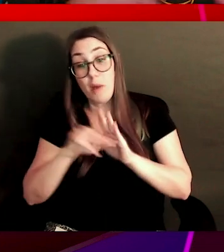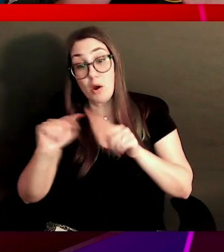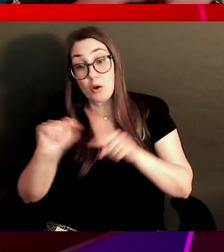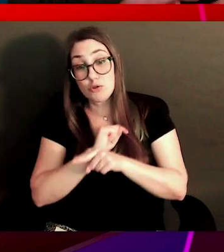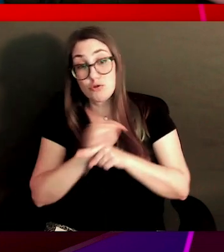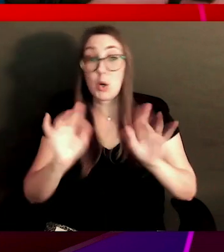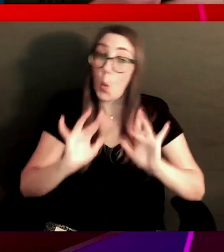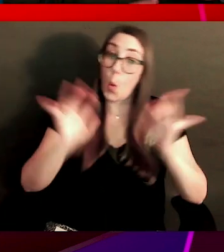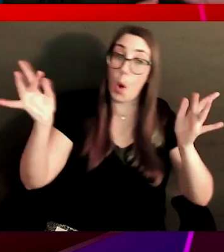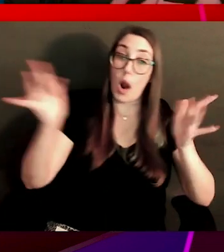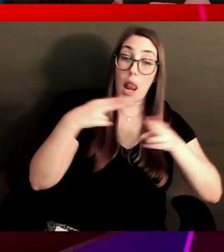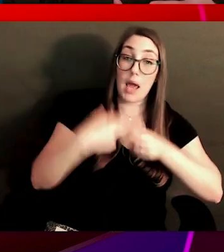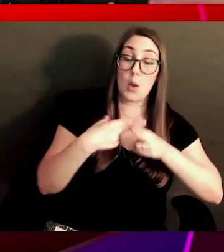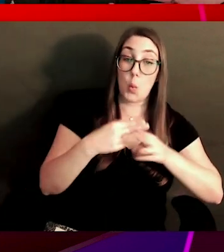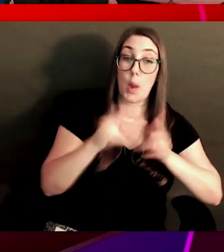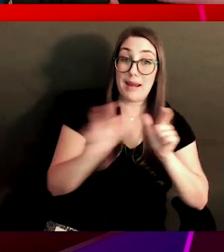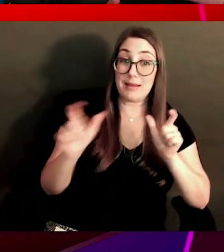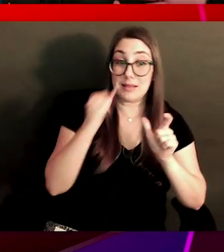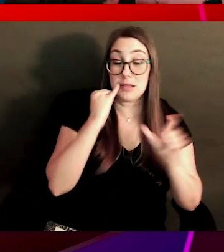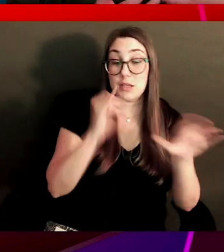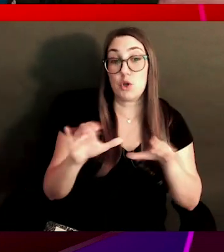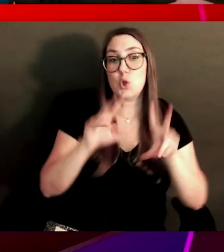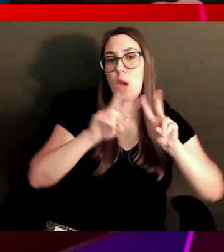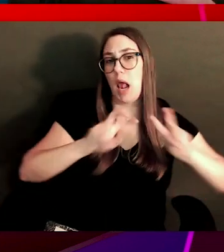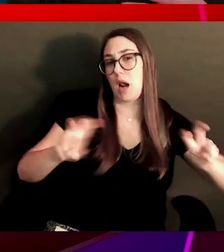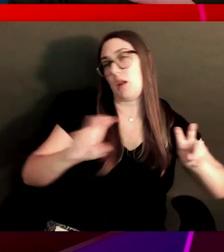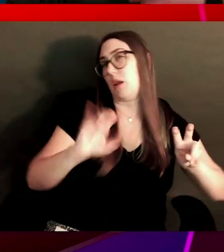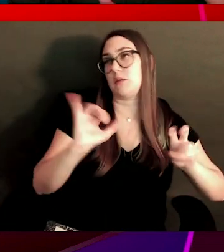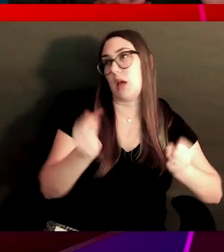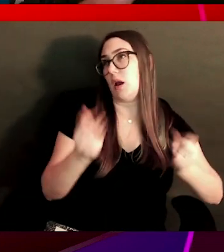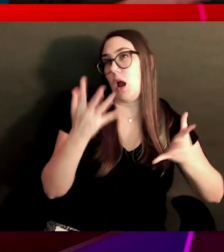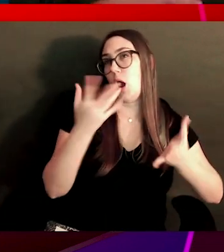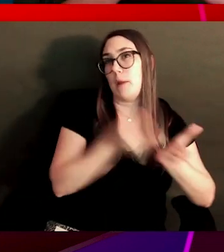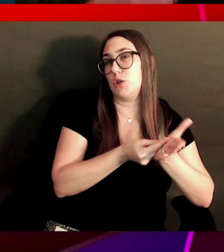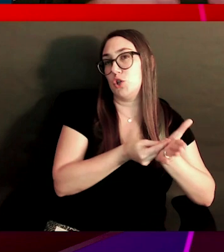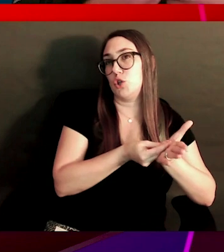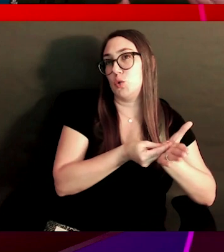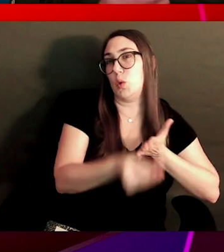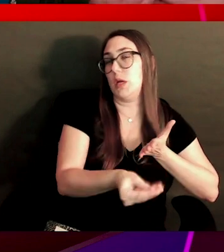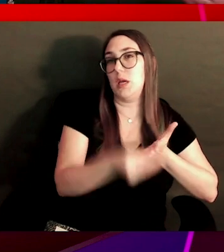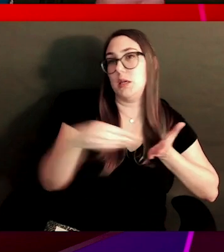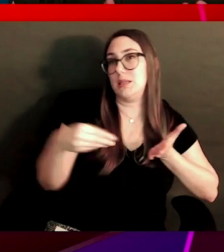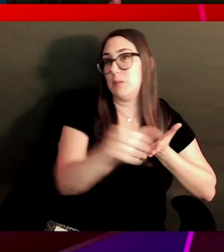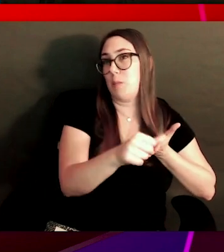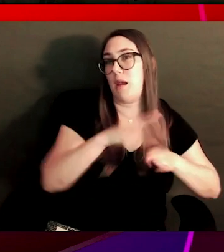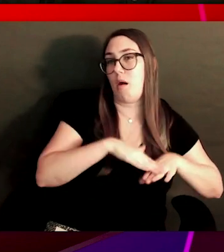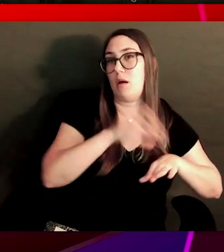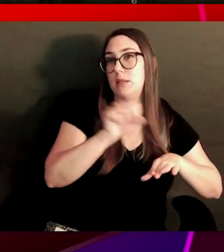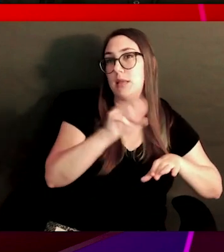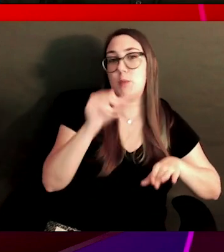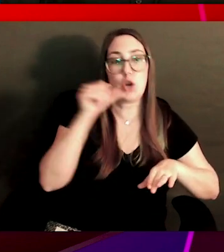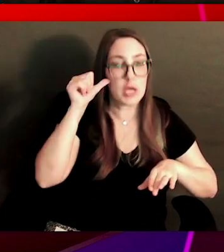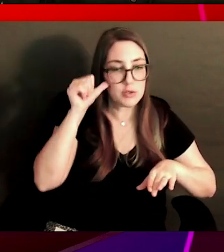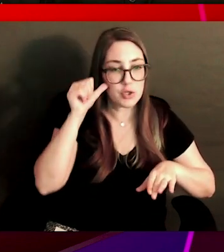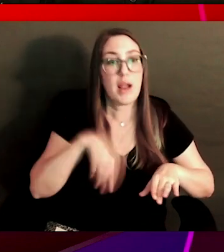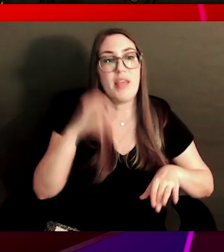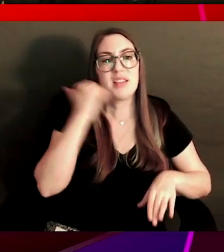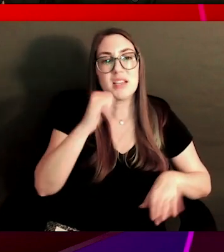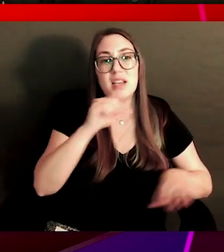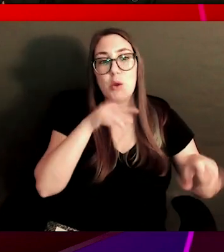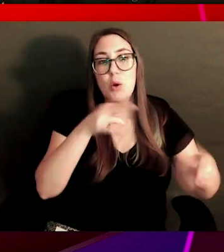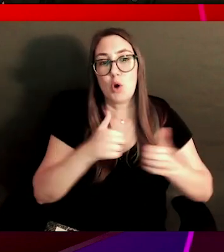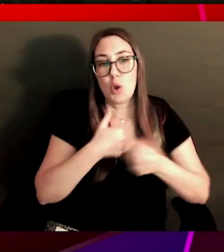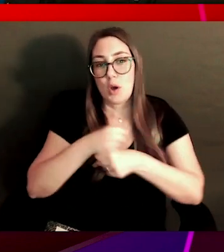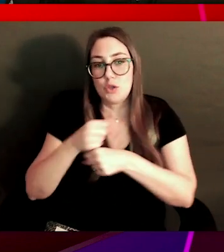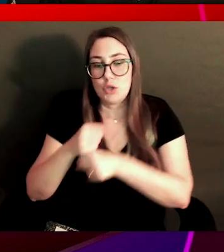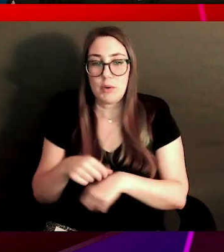instance if you're doing some kind of analytics, say, you know, how much did we spend on SageMaker yesterday? And it's a daily report that you want to generate. There's